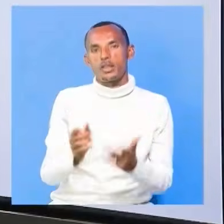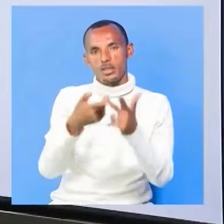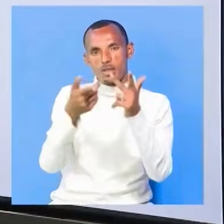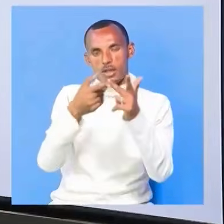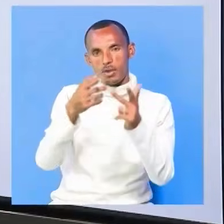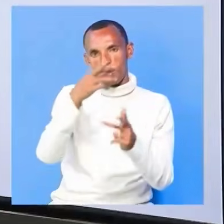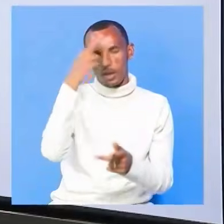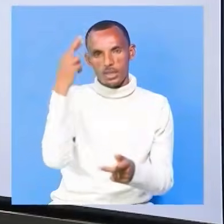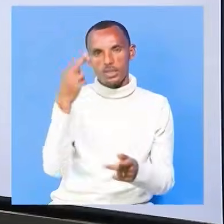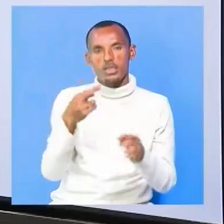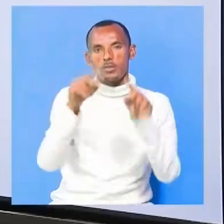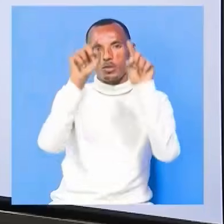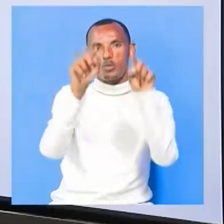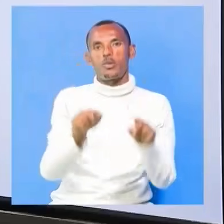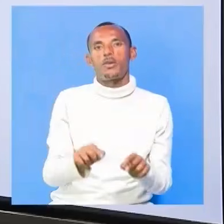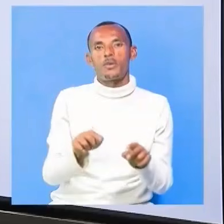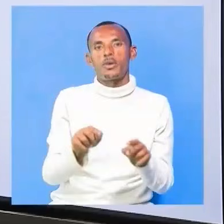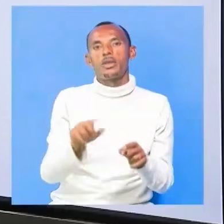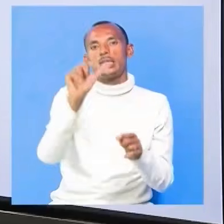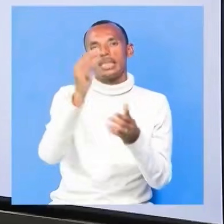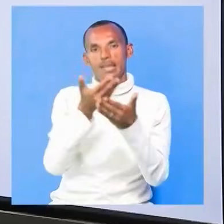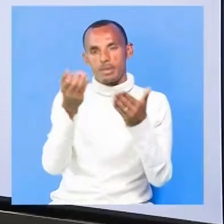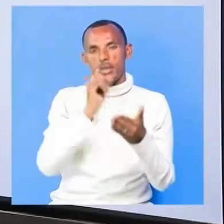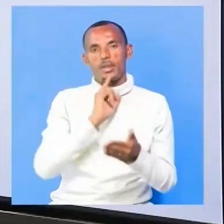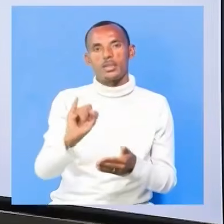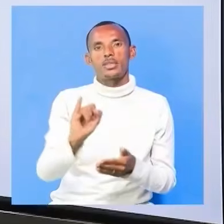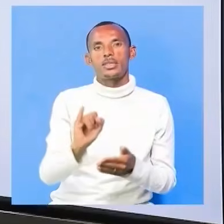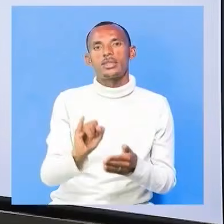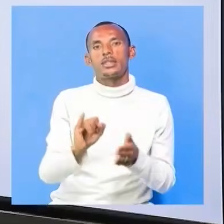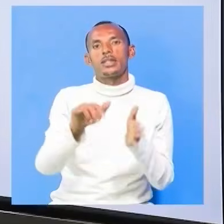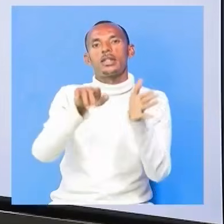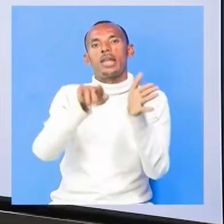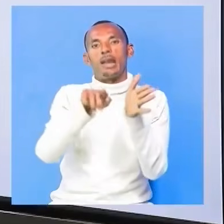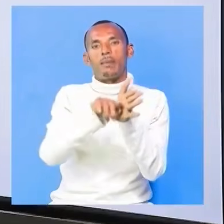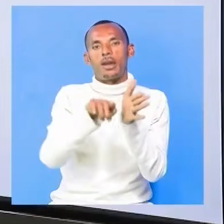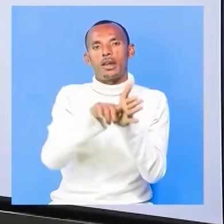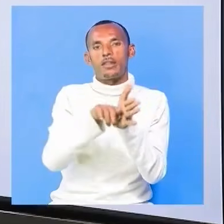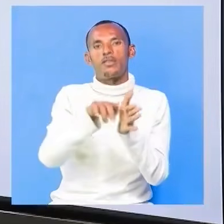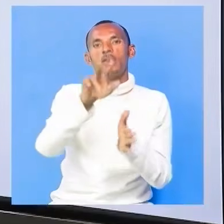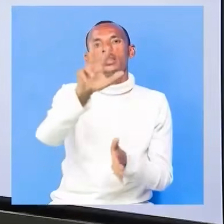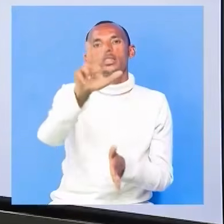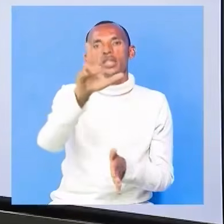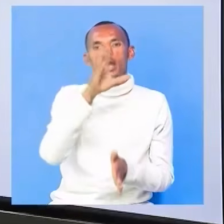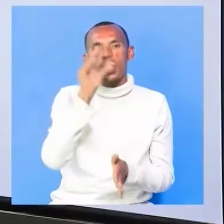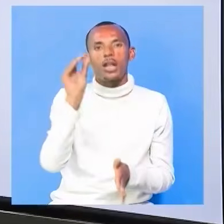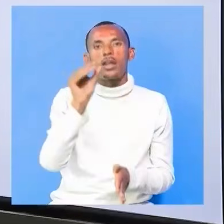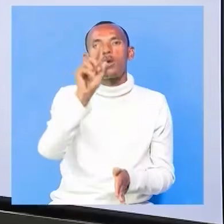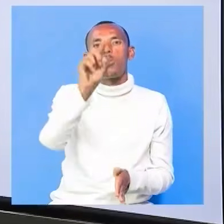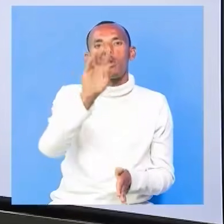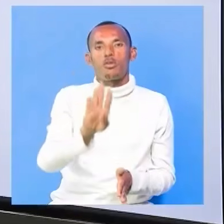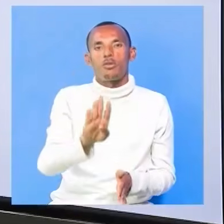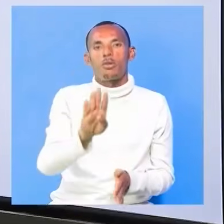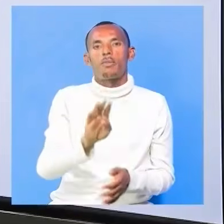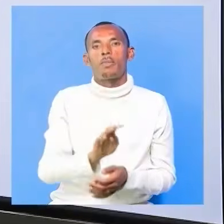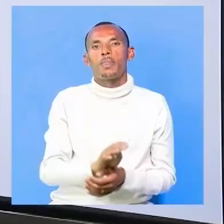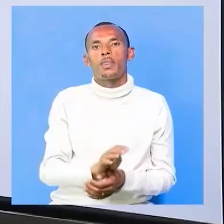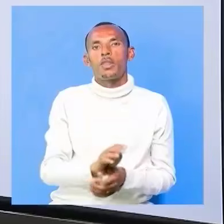the third case, absolute value of something is minus 3 and 1 over